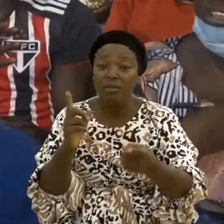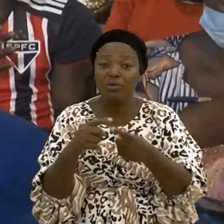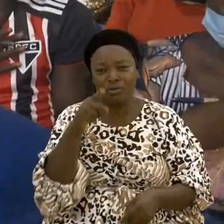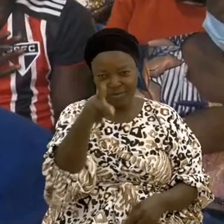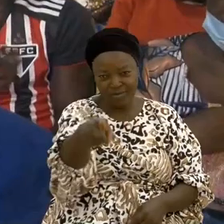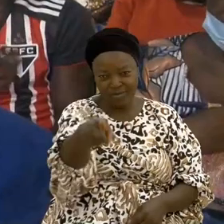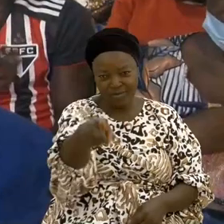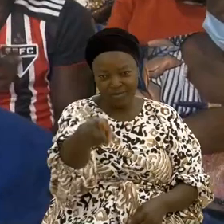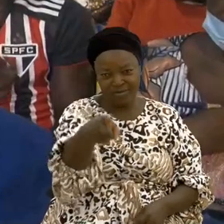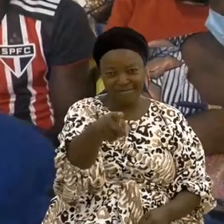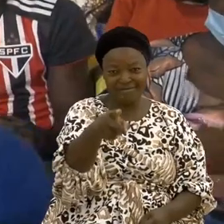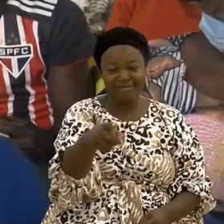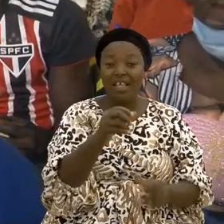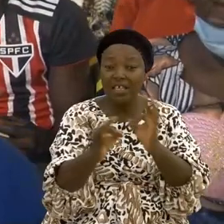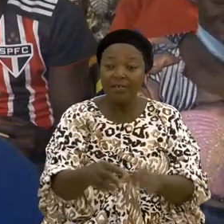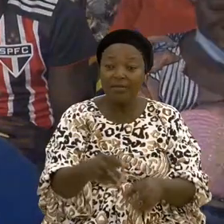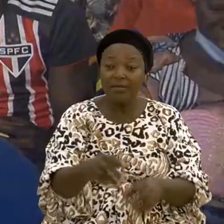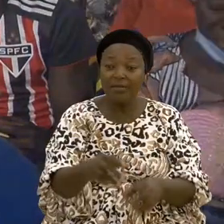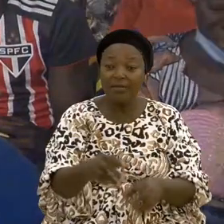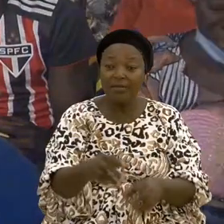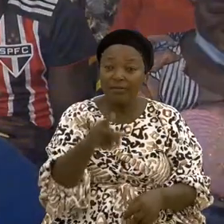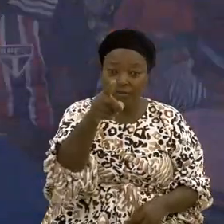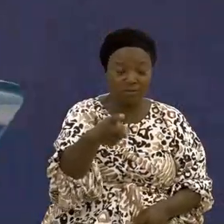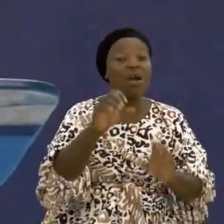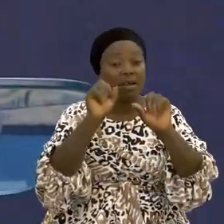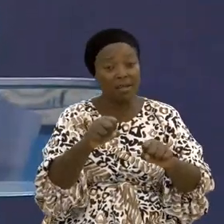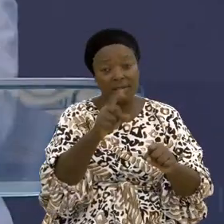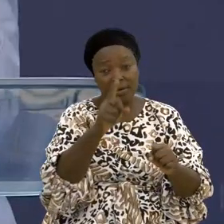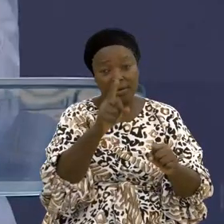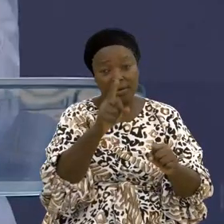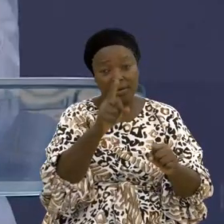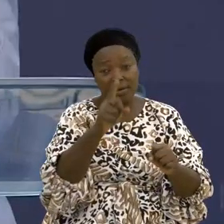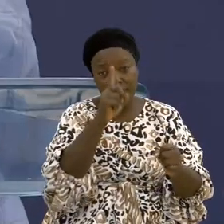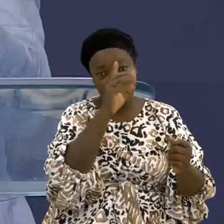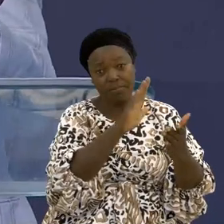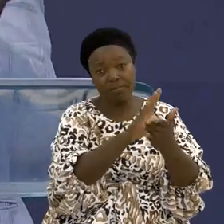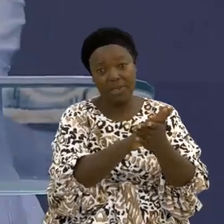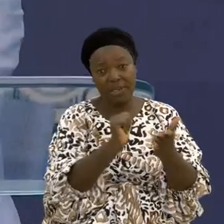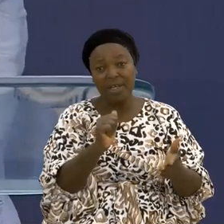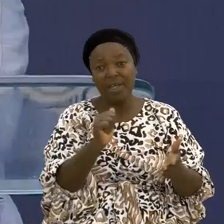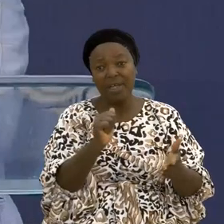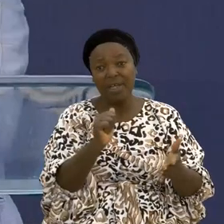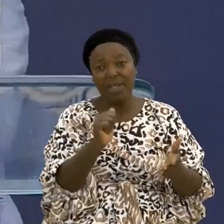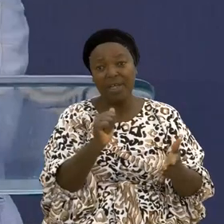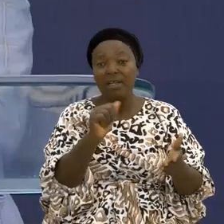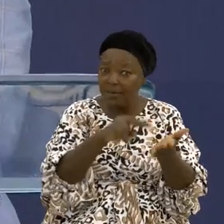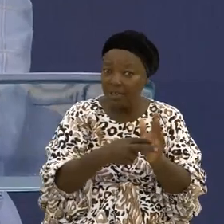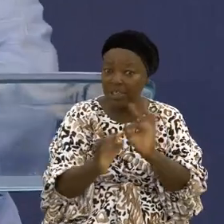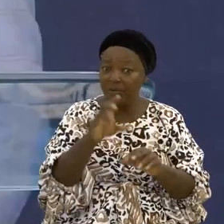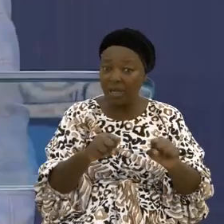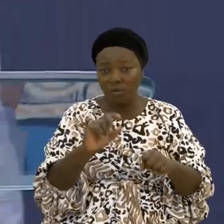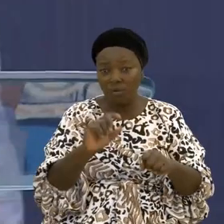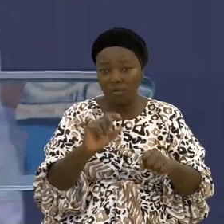you. If thou canst believe, that means if you can